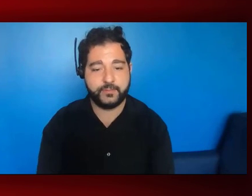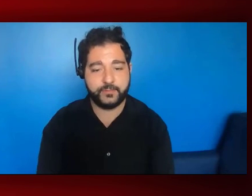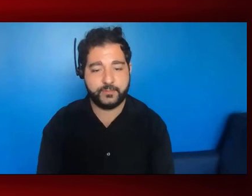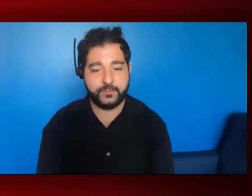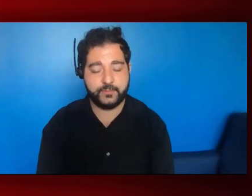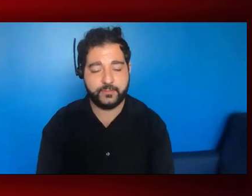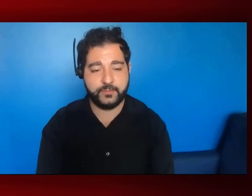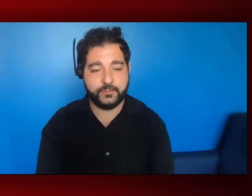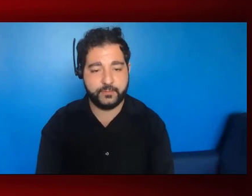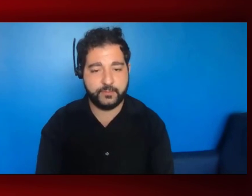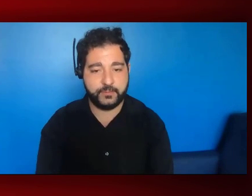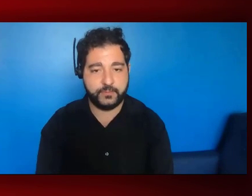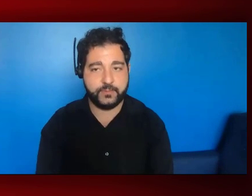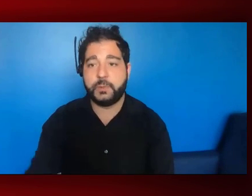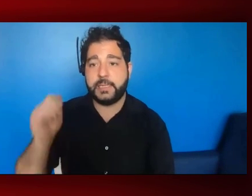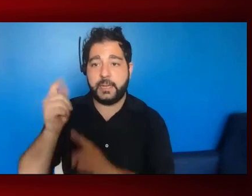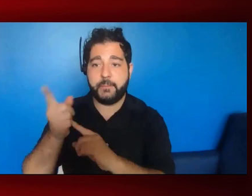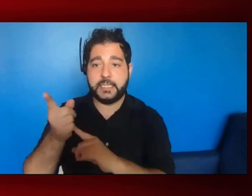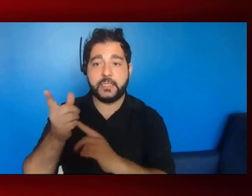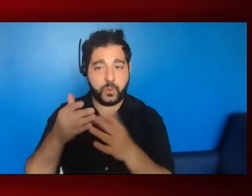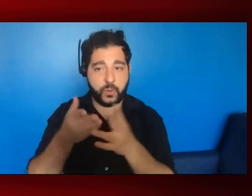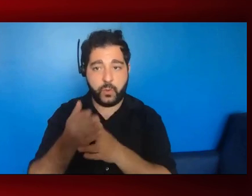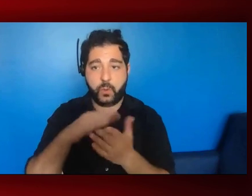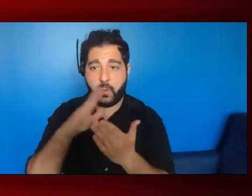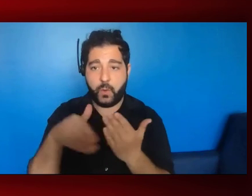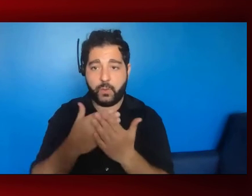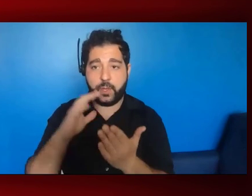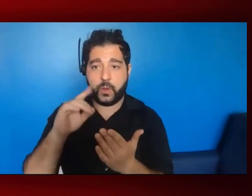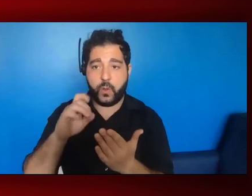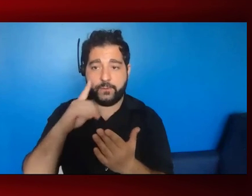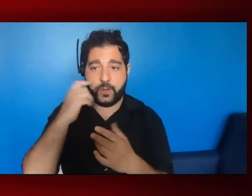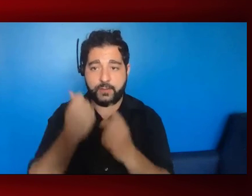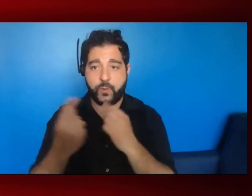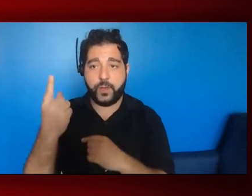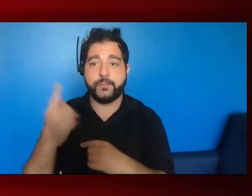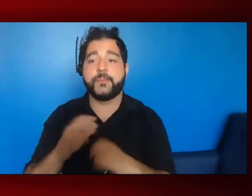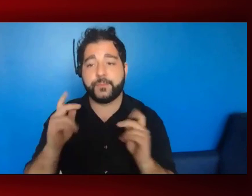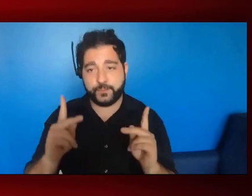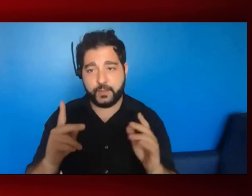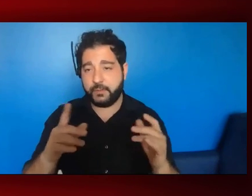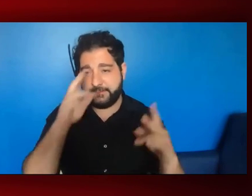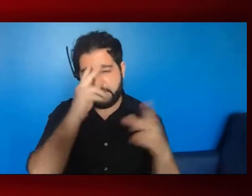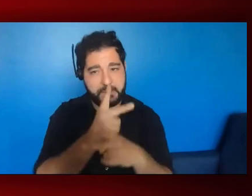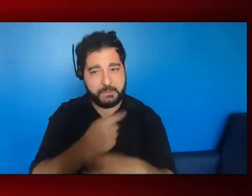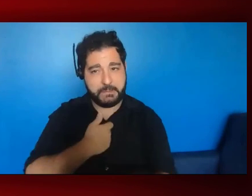Give me about 10 minutes to get through all the mobile tool codes for everybody. I'm working my way through it now.